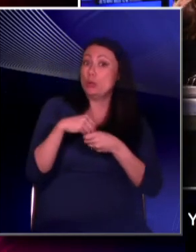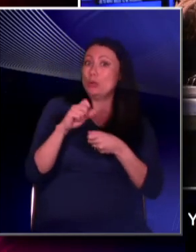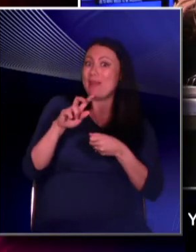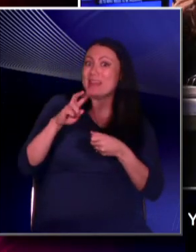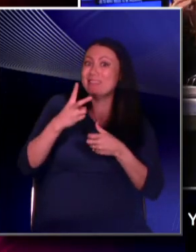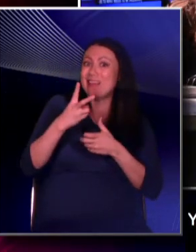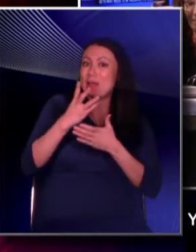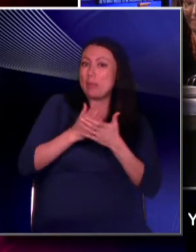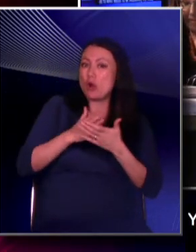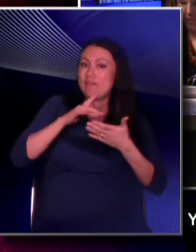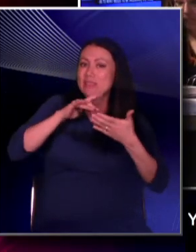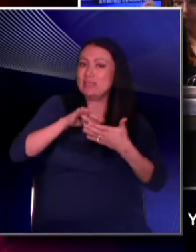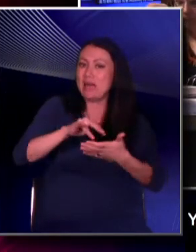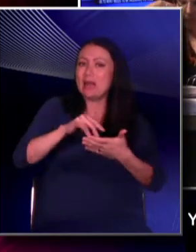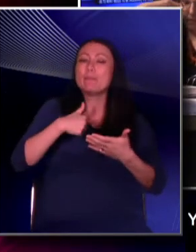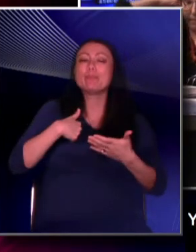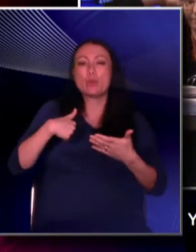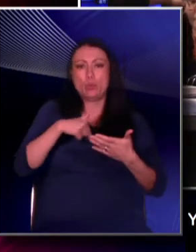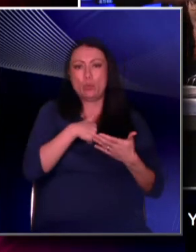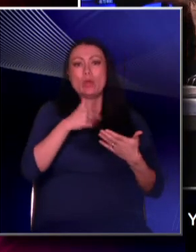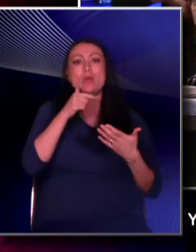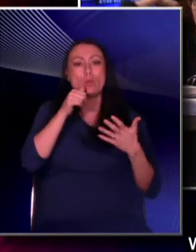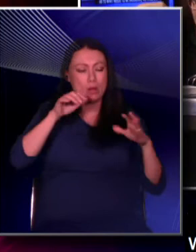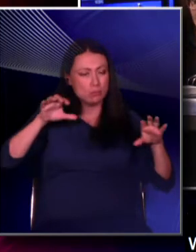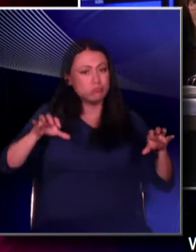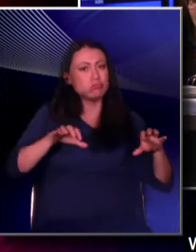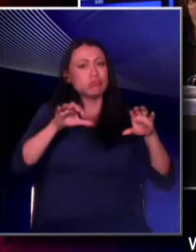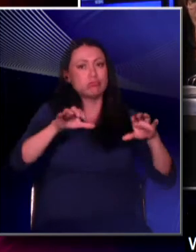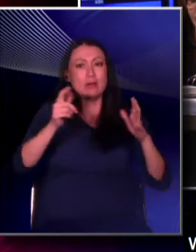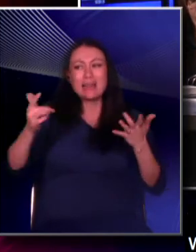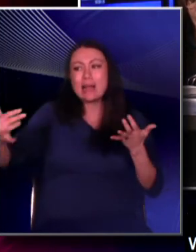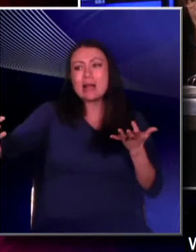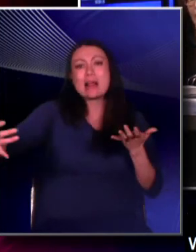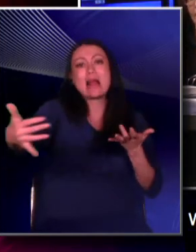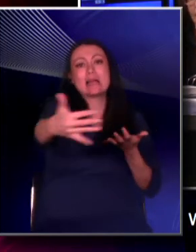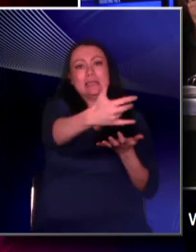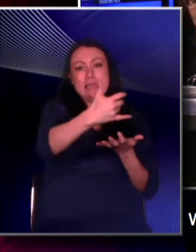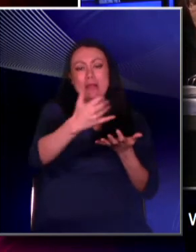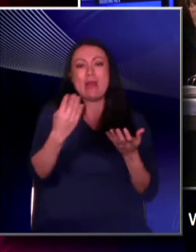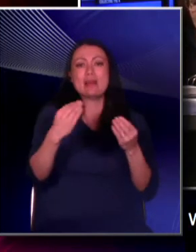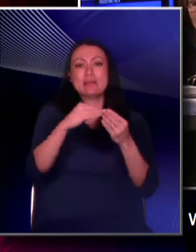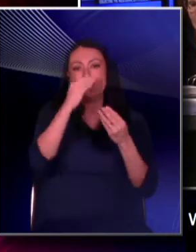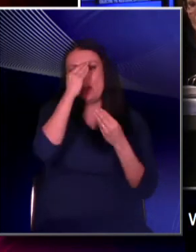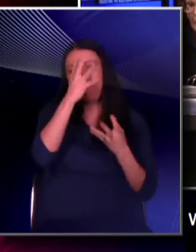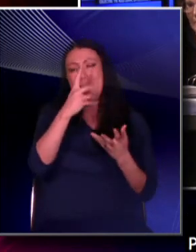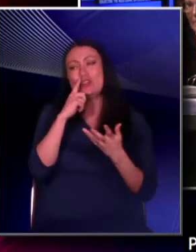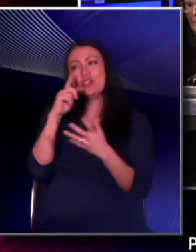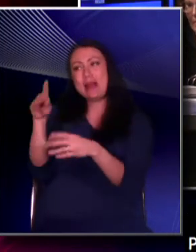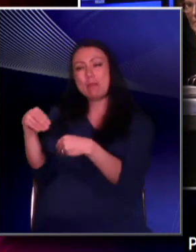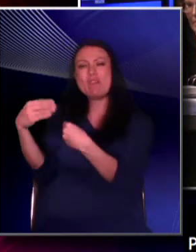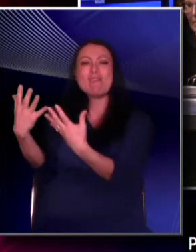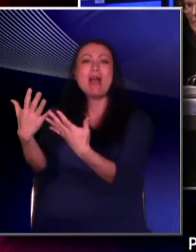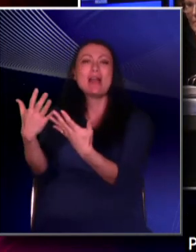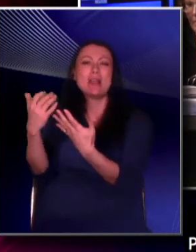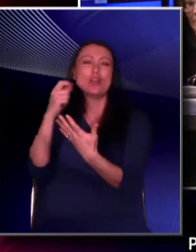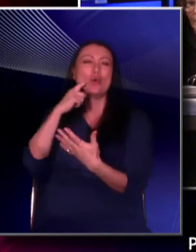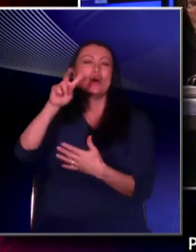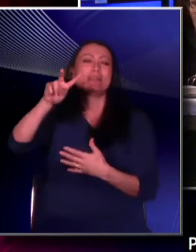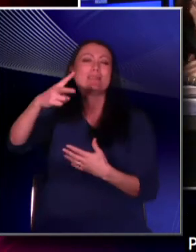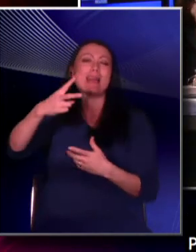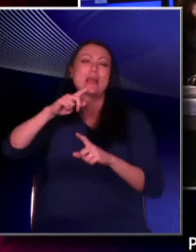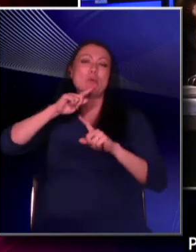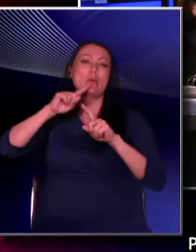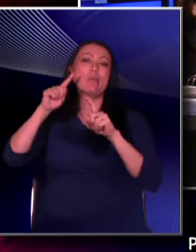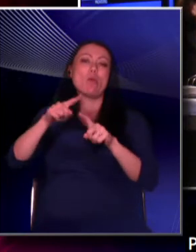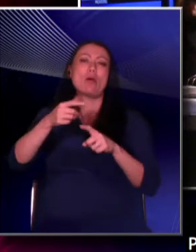will do the work in collecting the additional information and providing you with a second report in